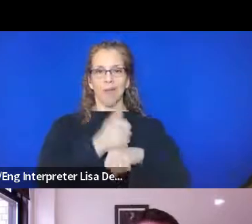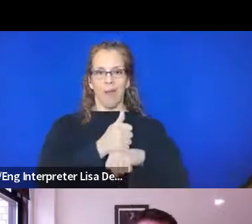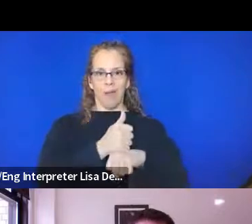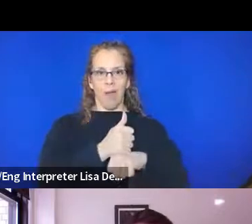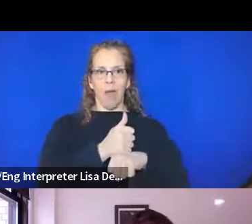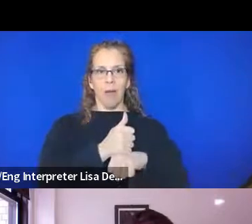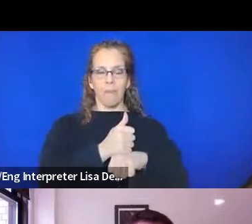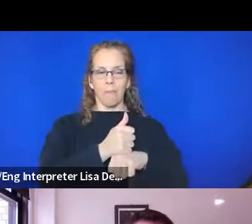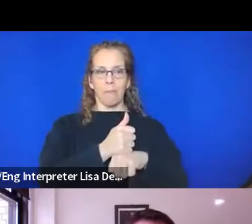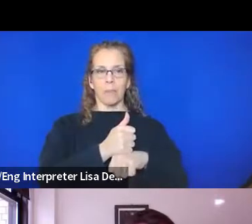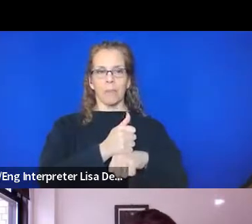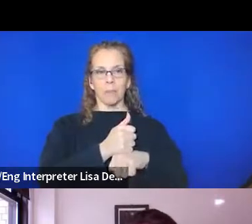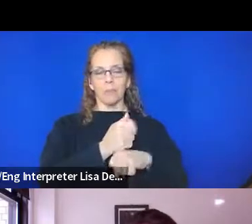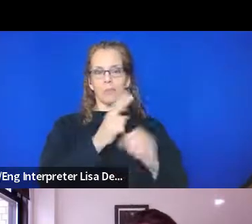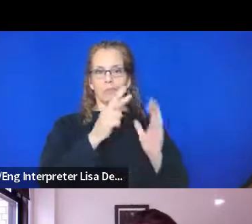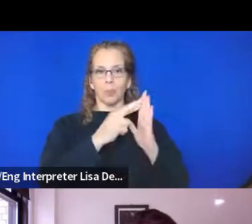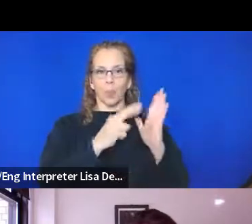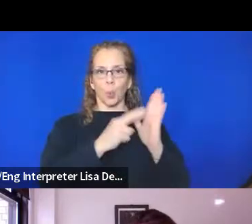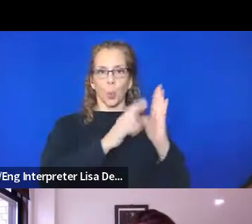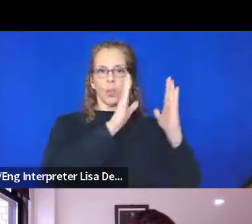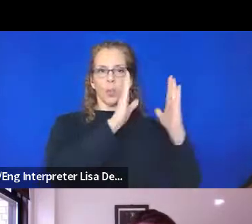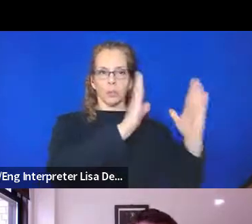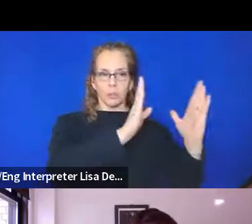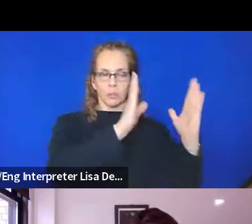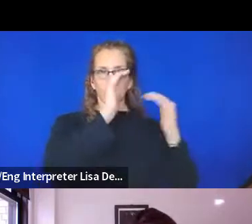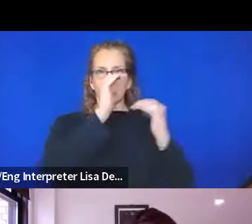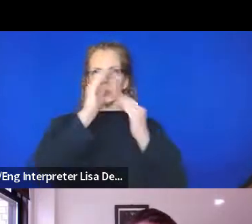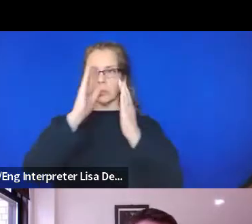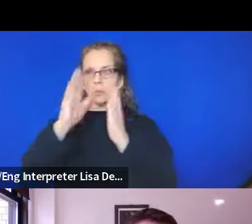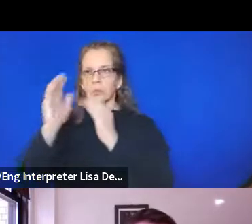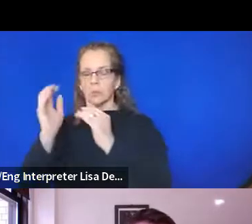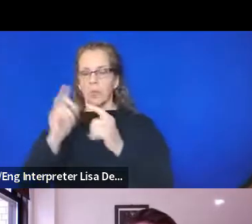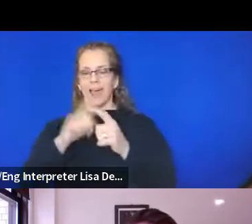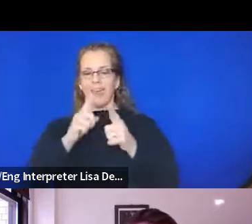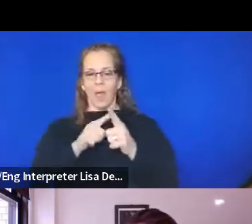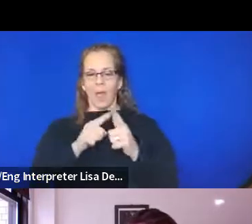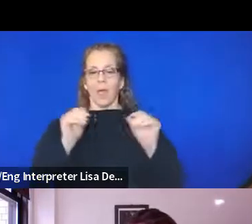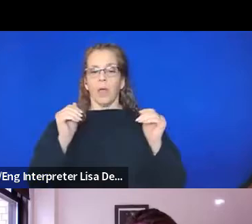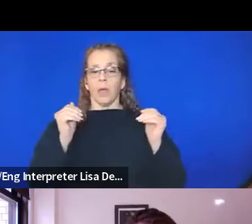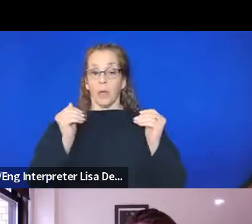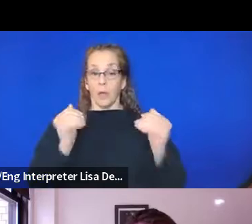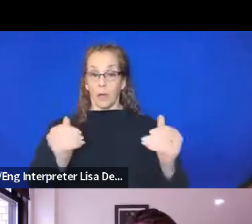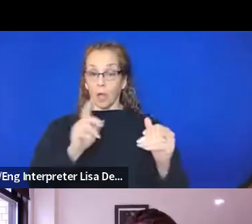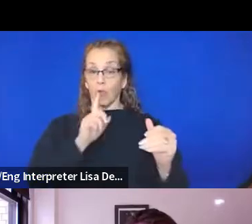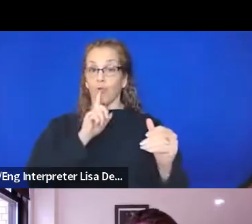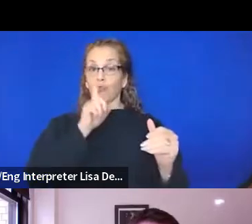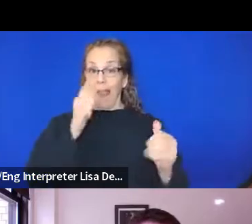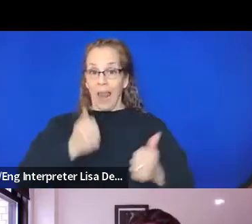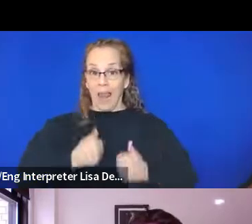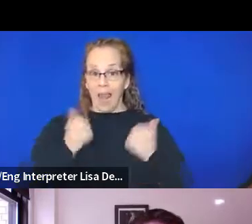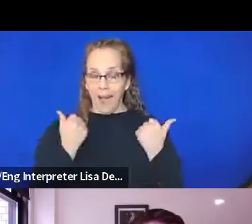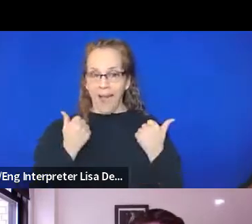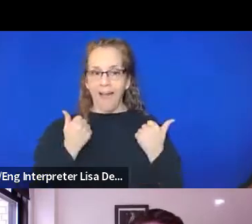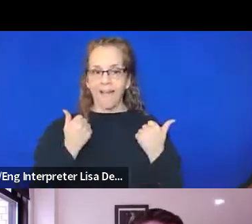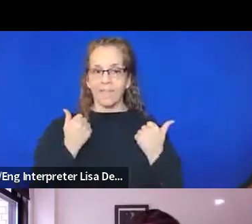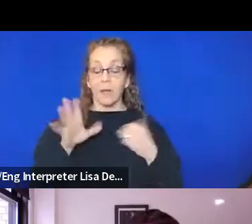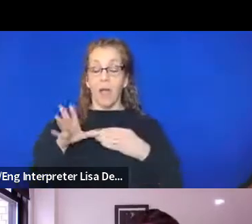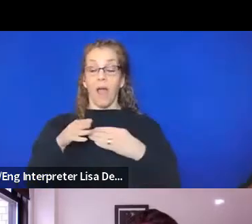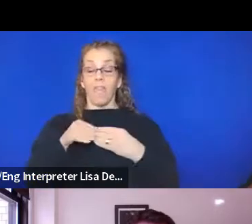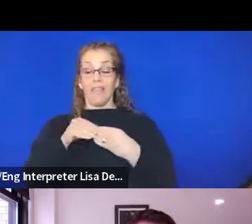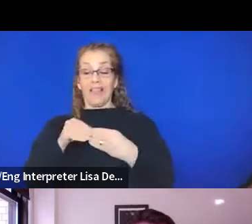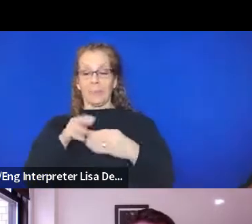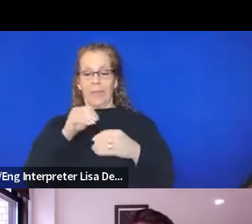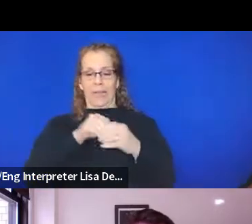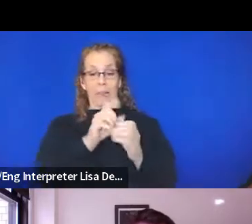and values and you're applying those values in practice, some of that flexibility in the